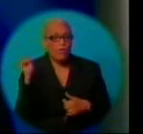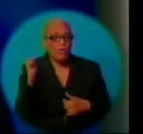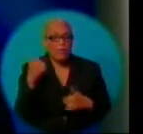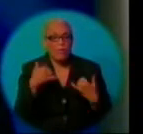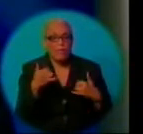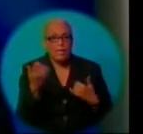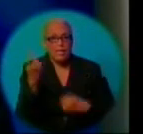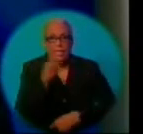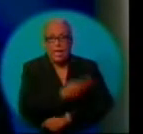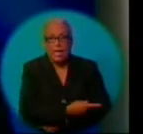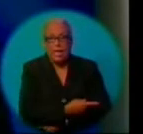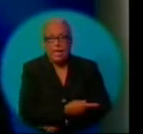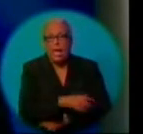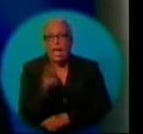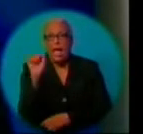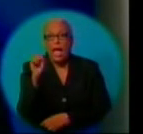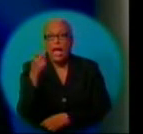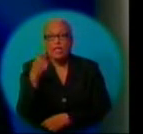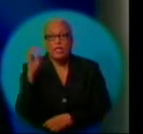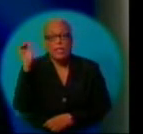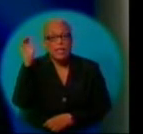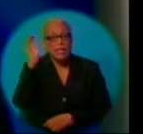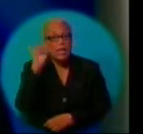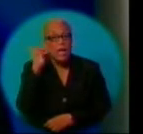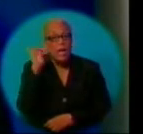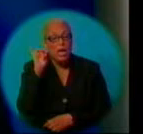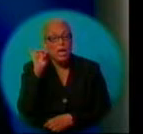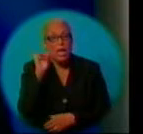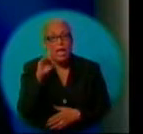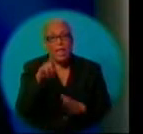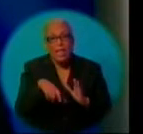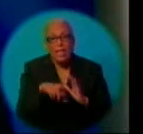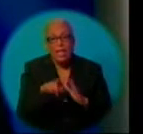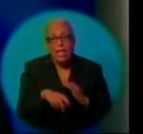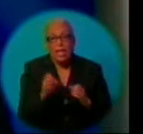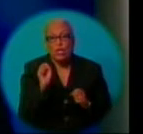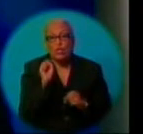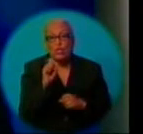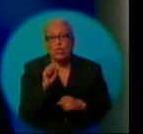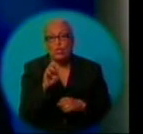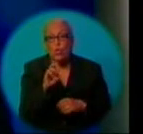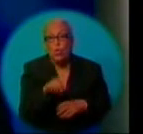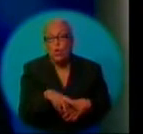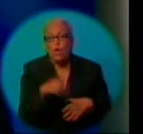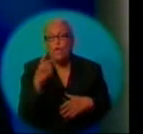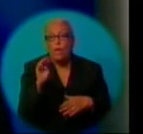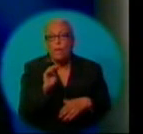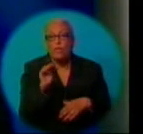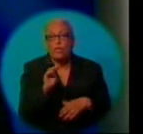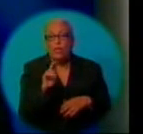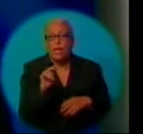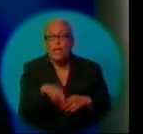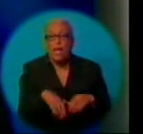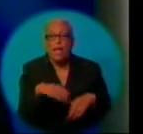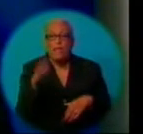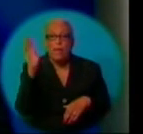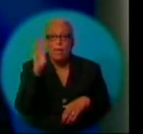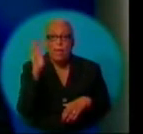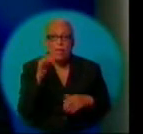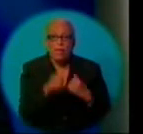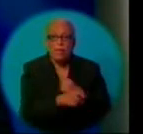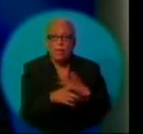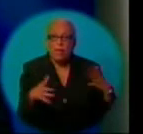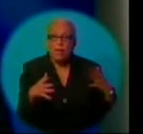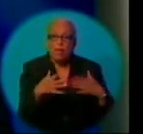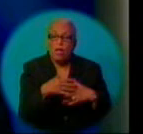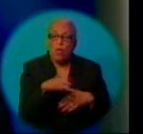bench. Meanwhile, Ashley Young scored a late equalizer to rescue a point for Manchester United after Basel threatened a